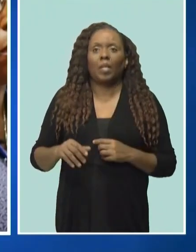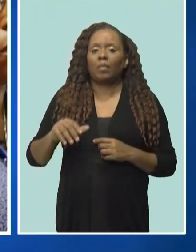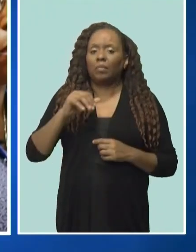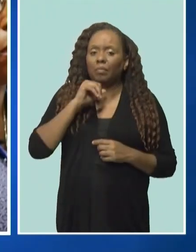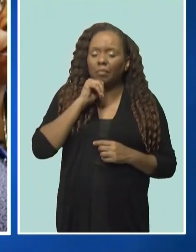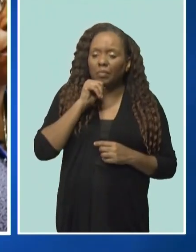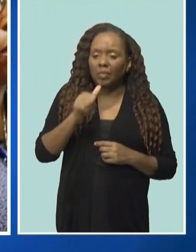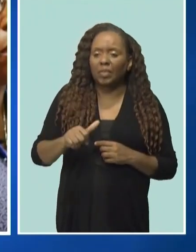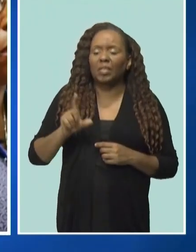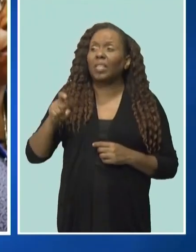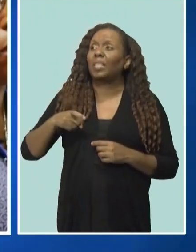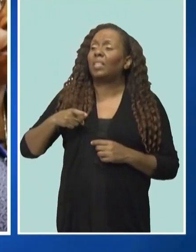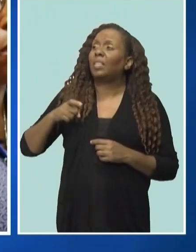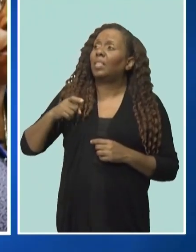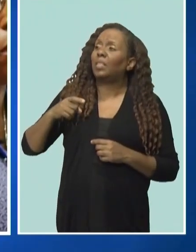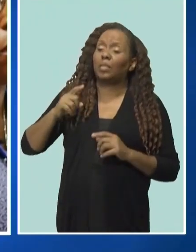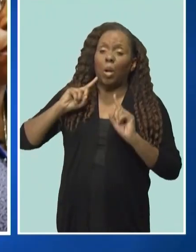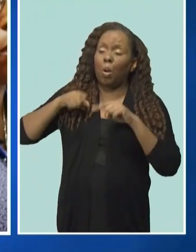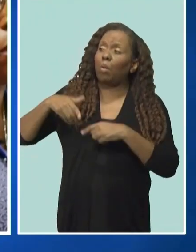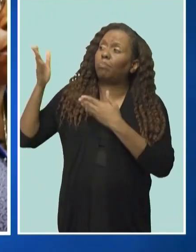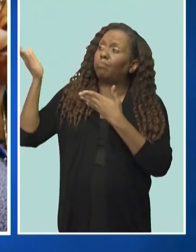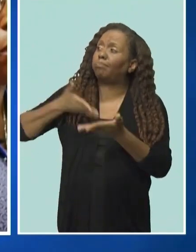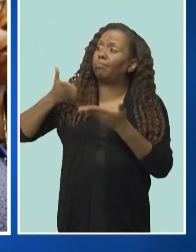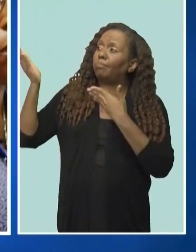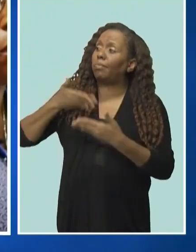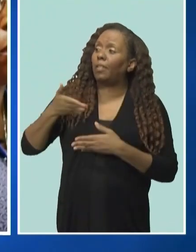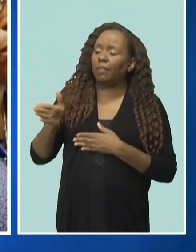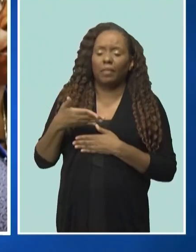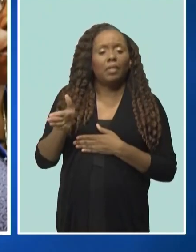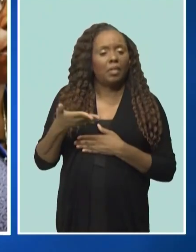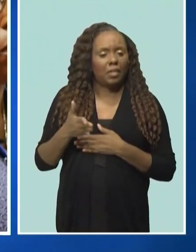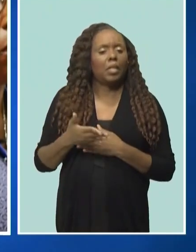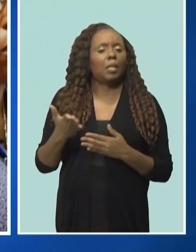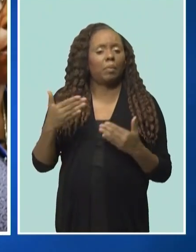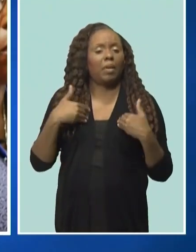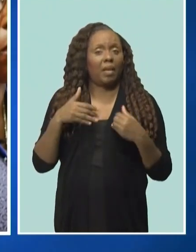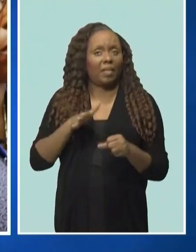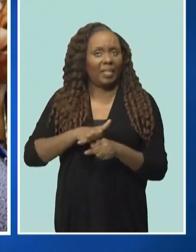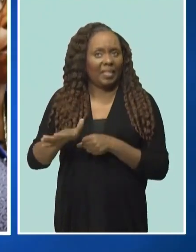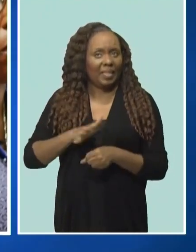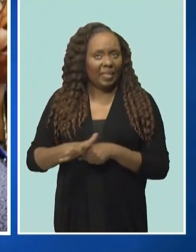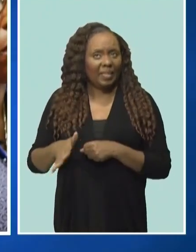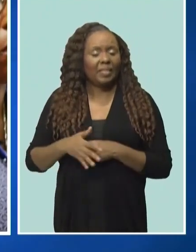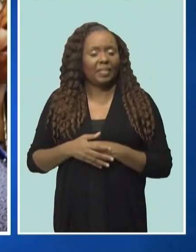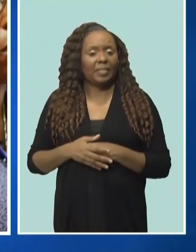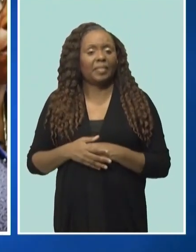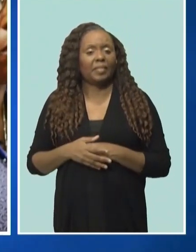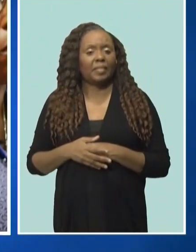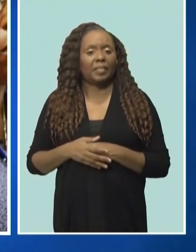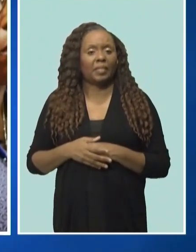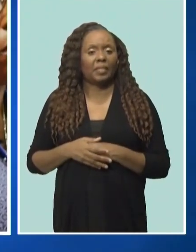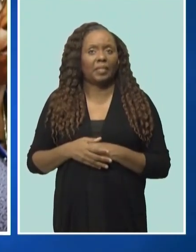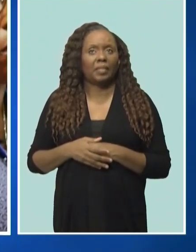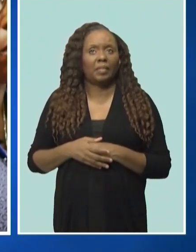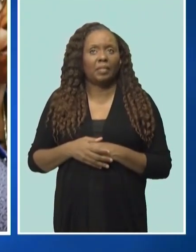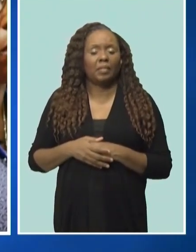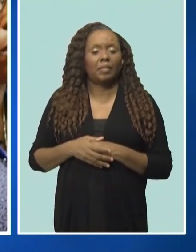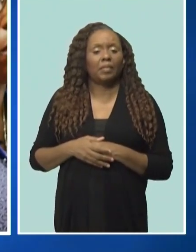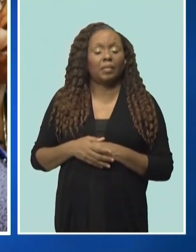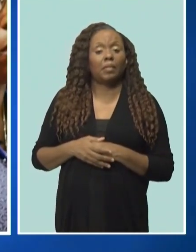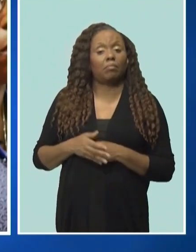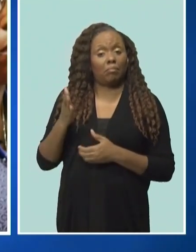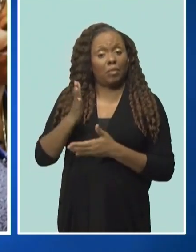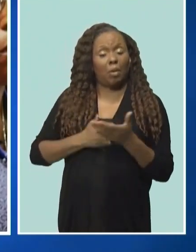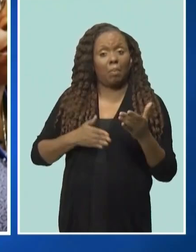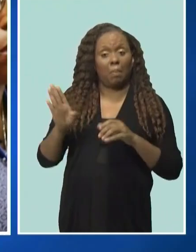us the calm assurance after doing this business for the better part, sometimes 30, 40 years, that they